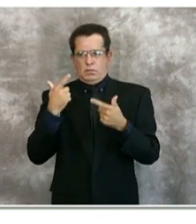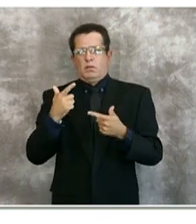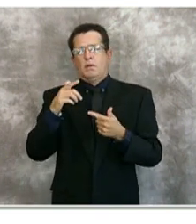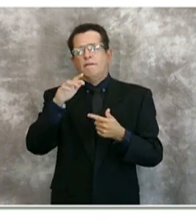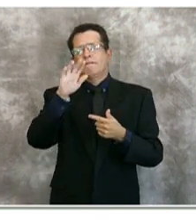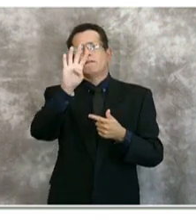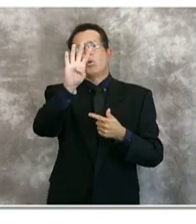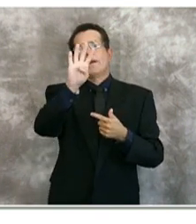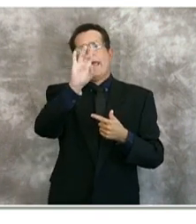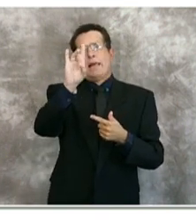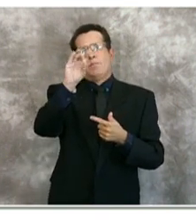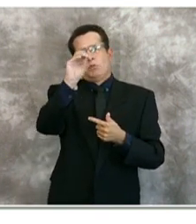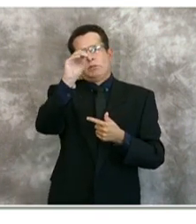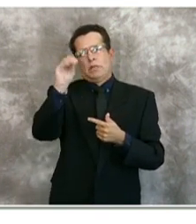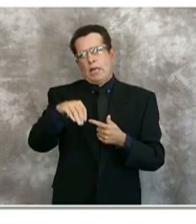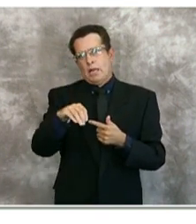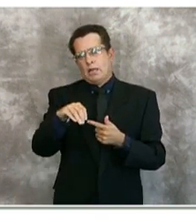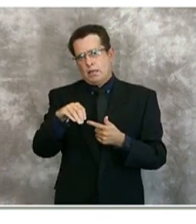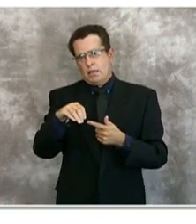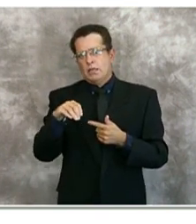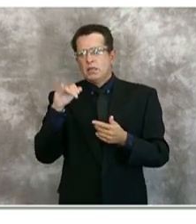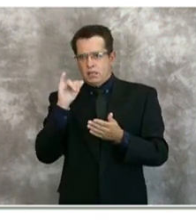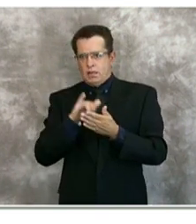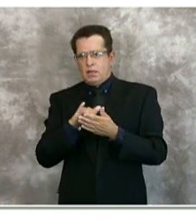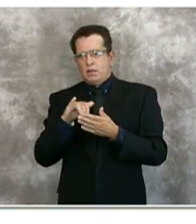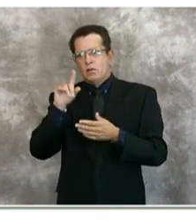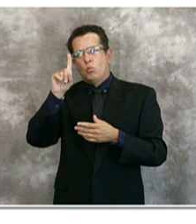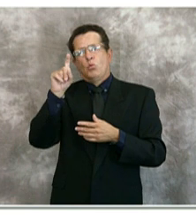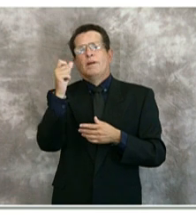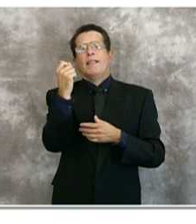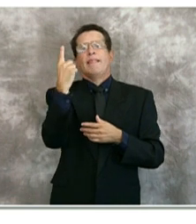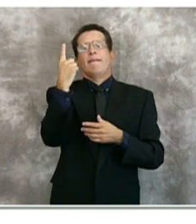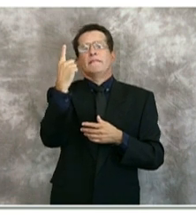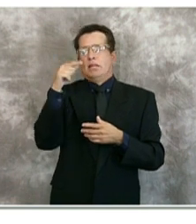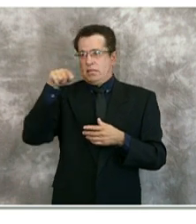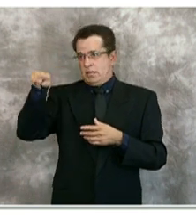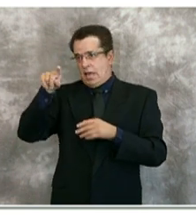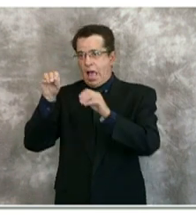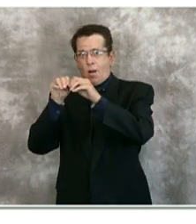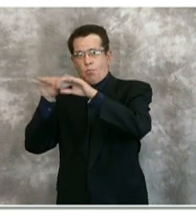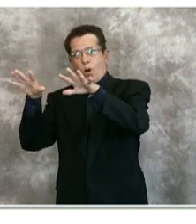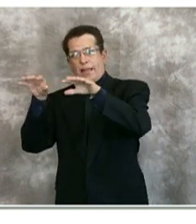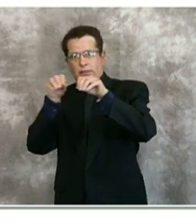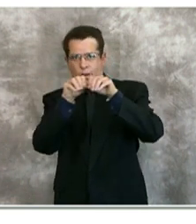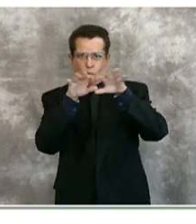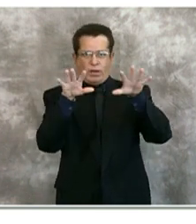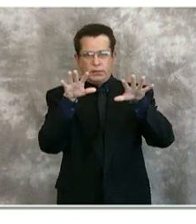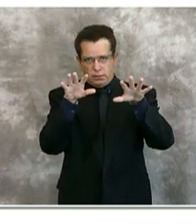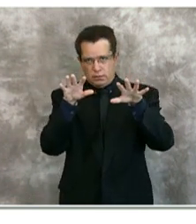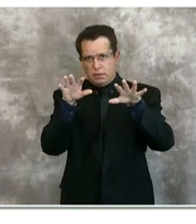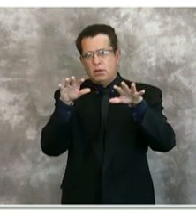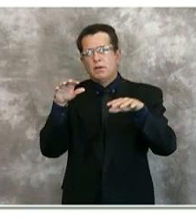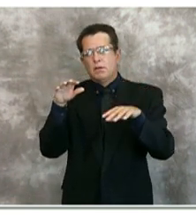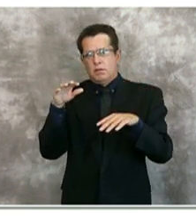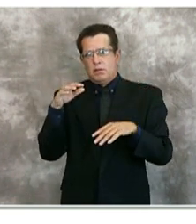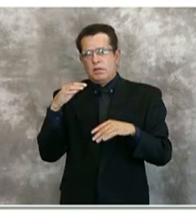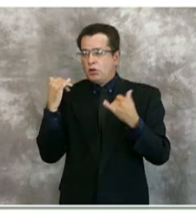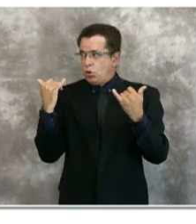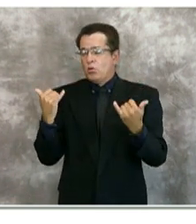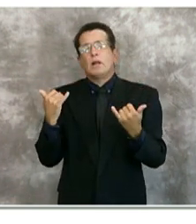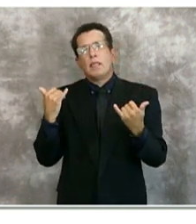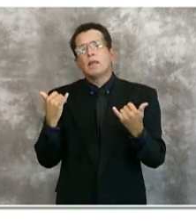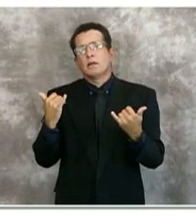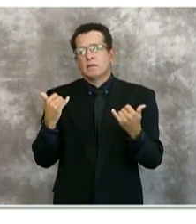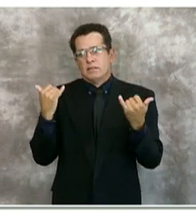53 or 48% of the 111 active outbreaks in community settings